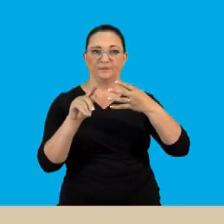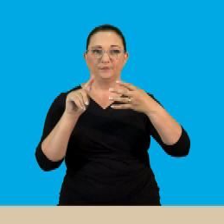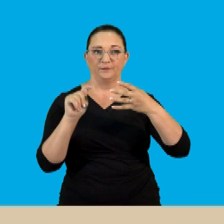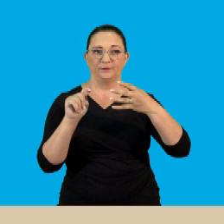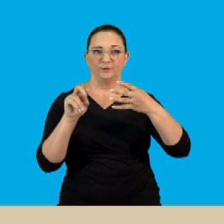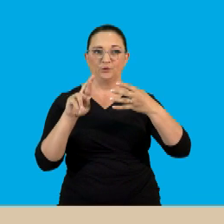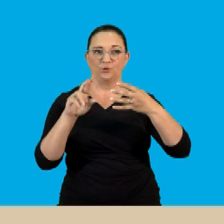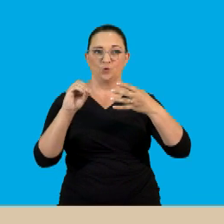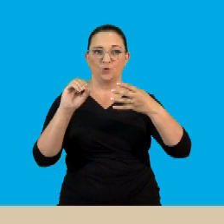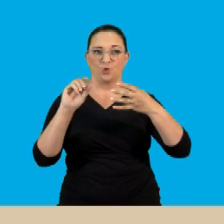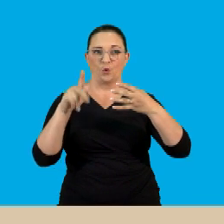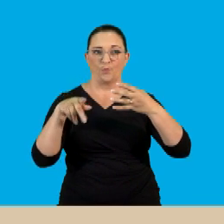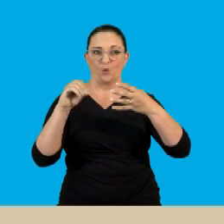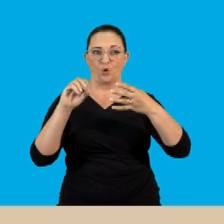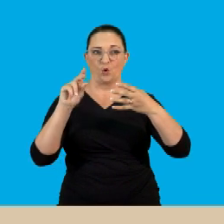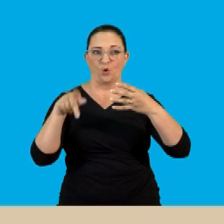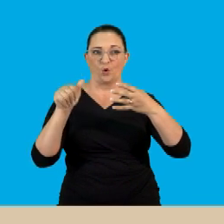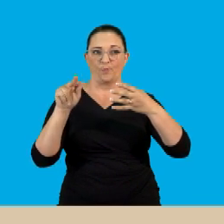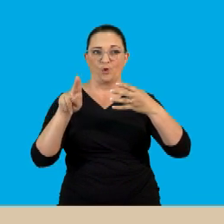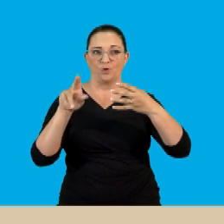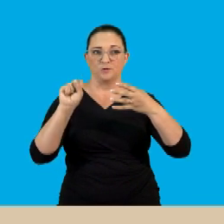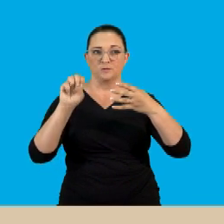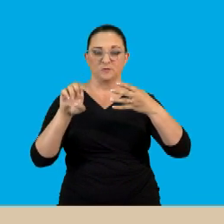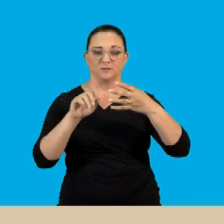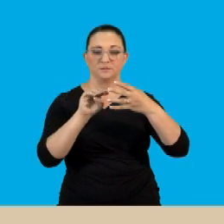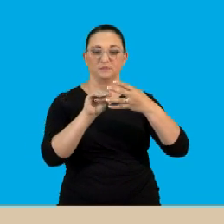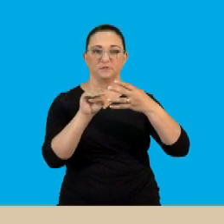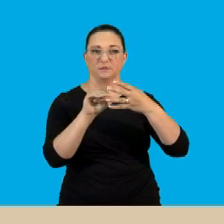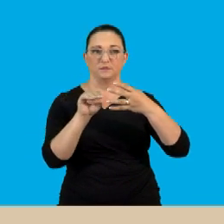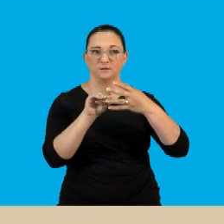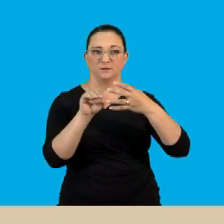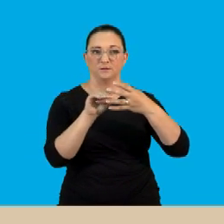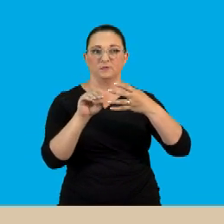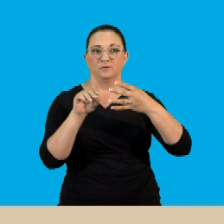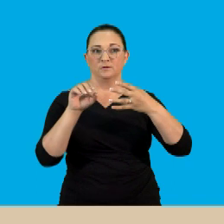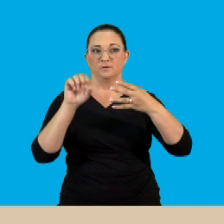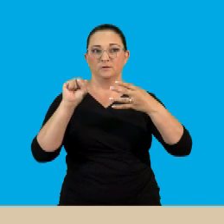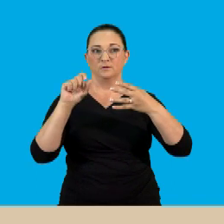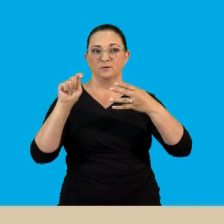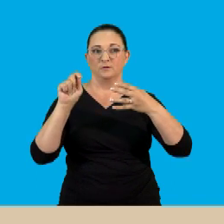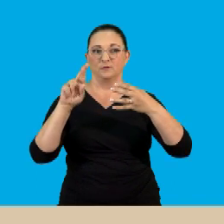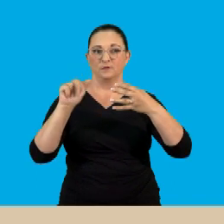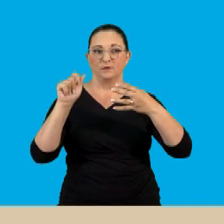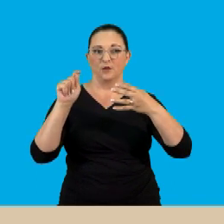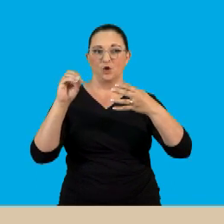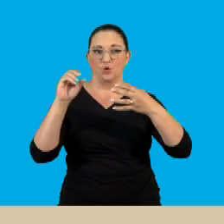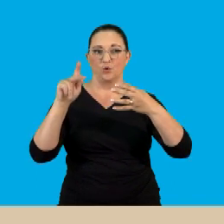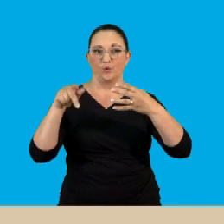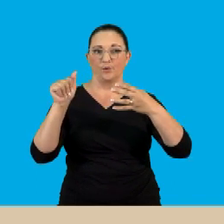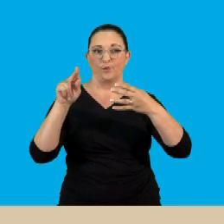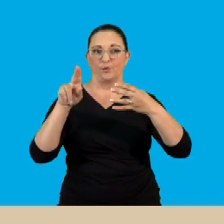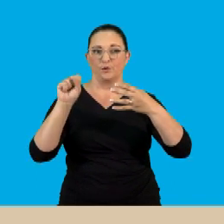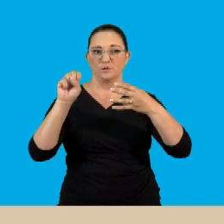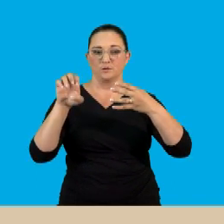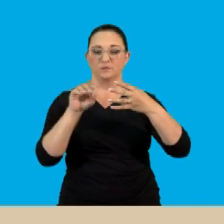stratosphere. The stratopause, it is a boundary between the stratosphere and the mesosphere.